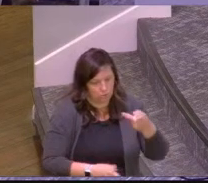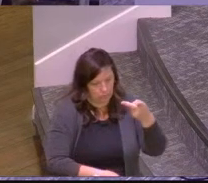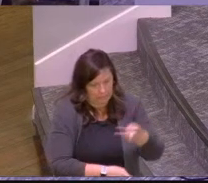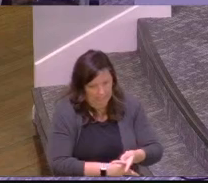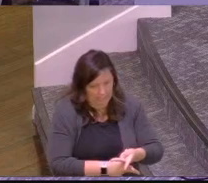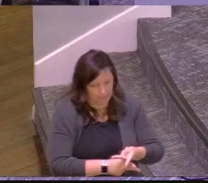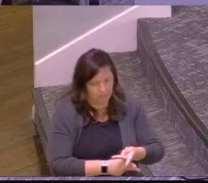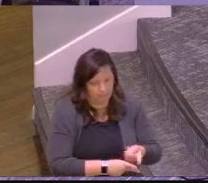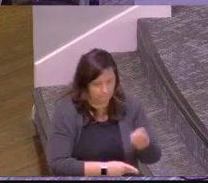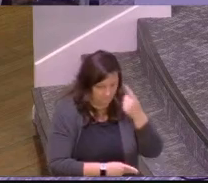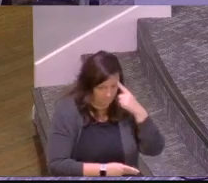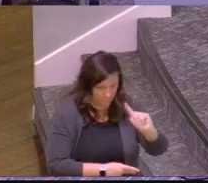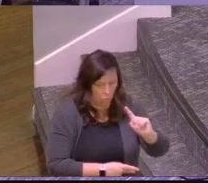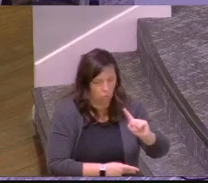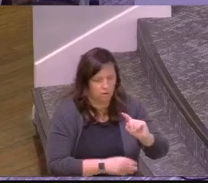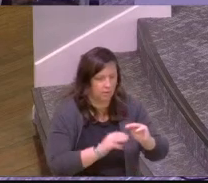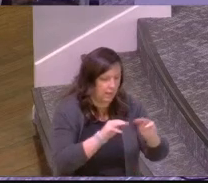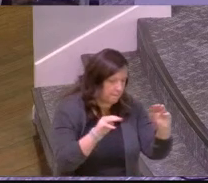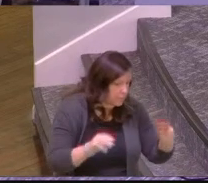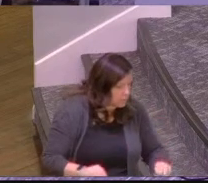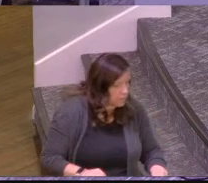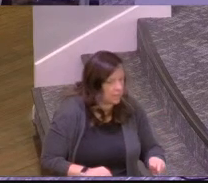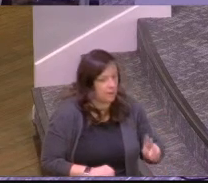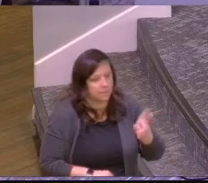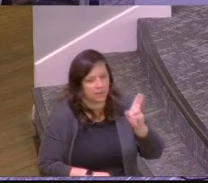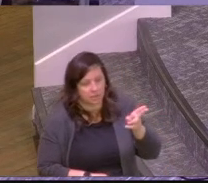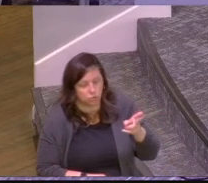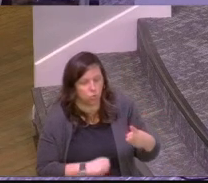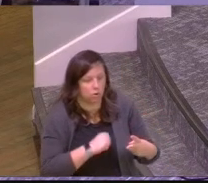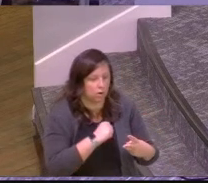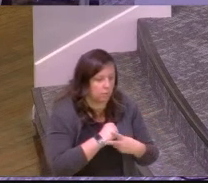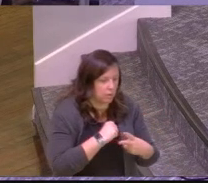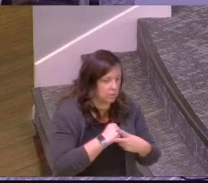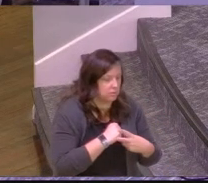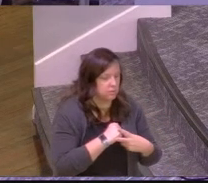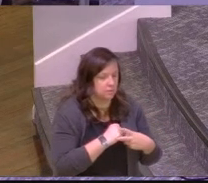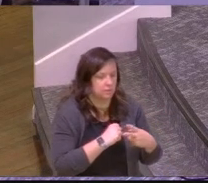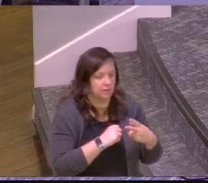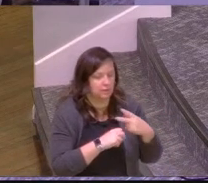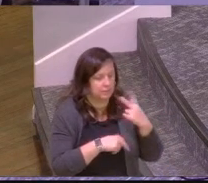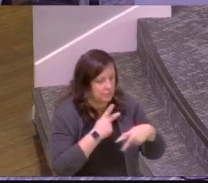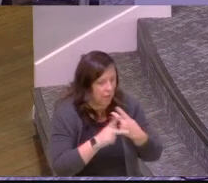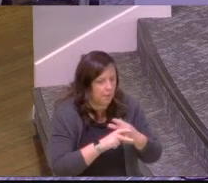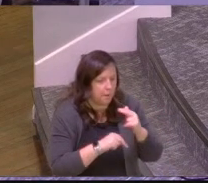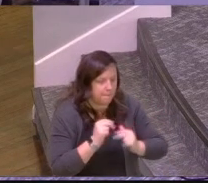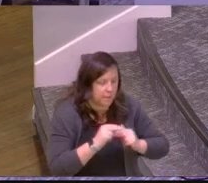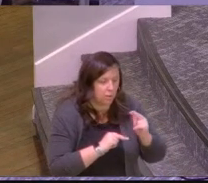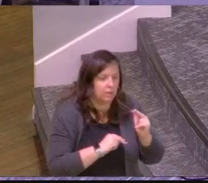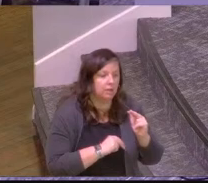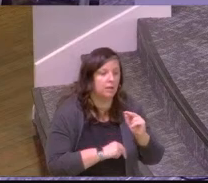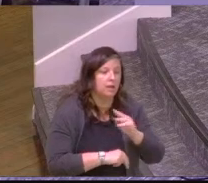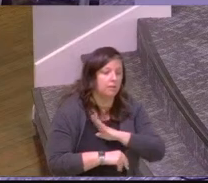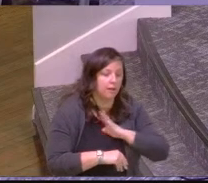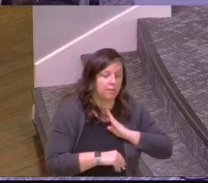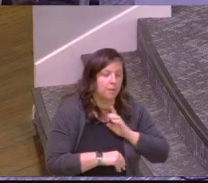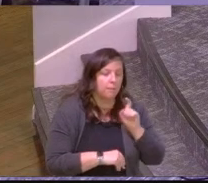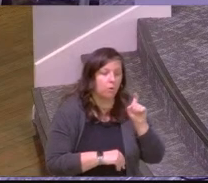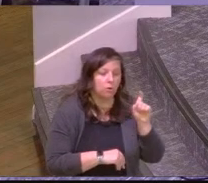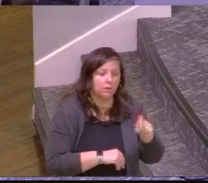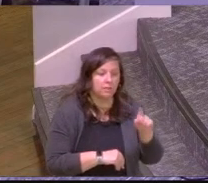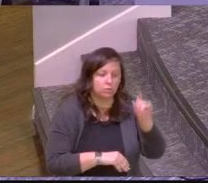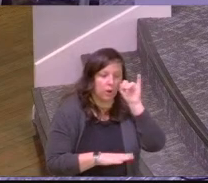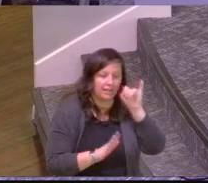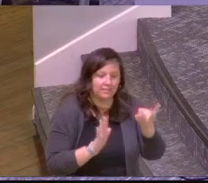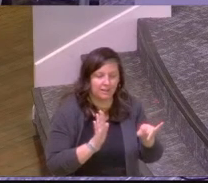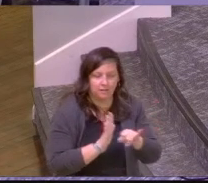historical preservation type facility that the board would have to work to identify a funding source who